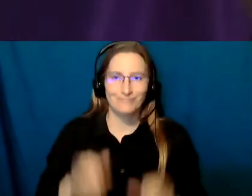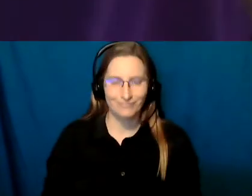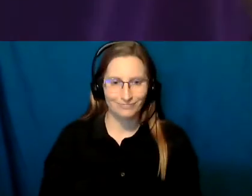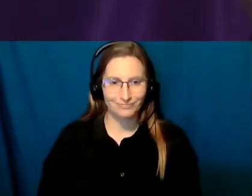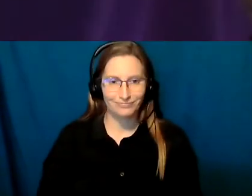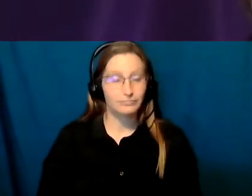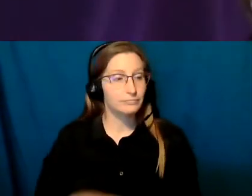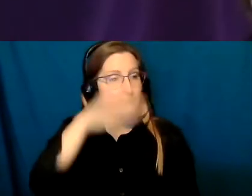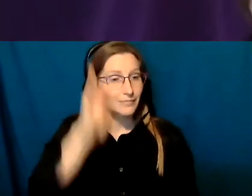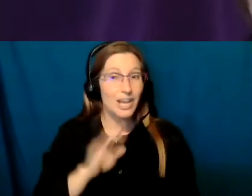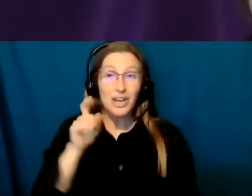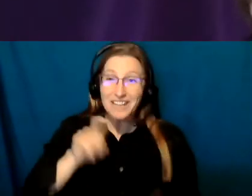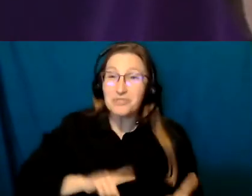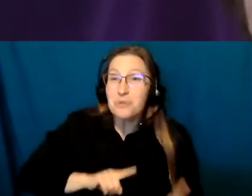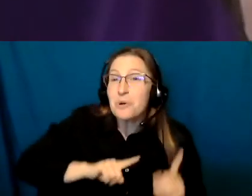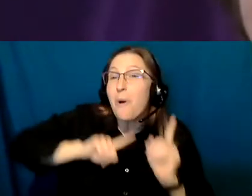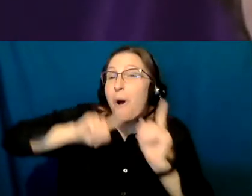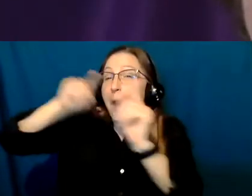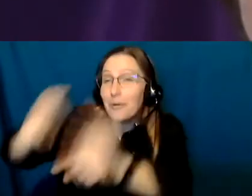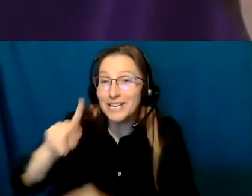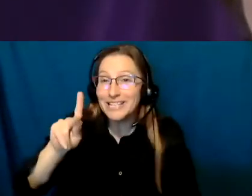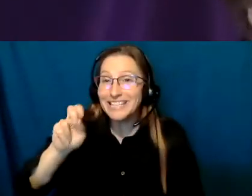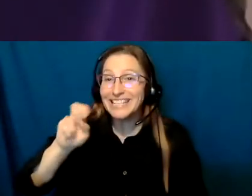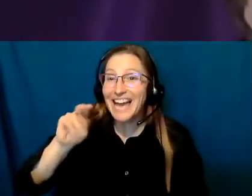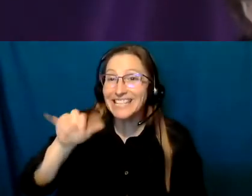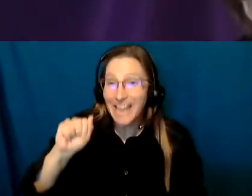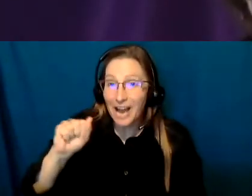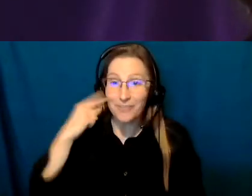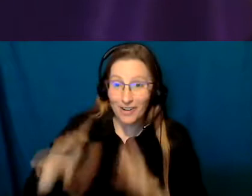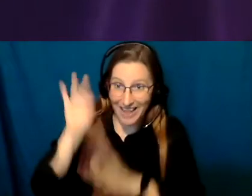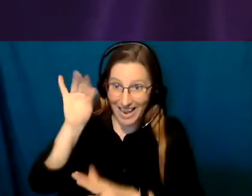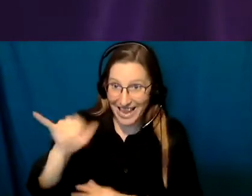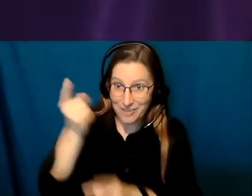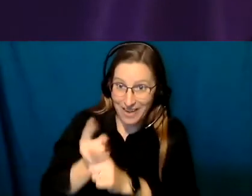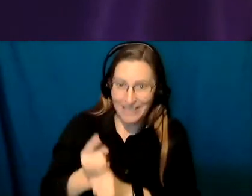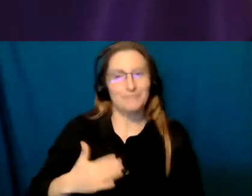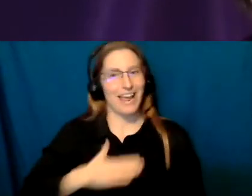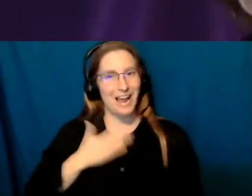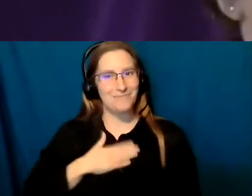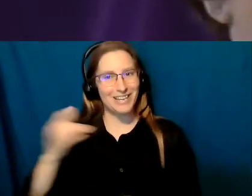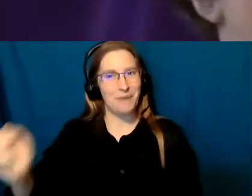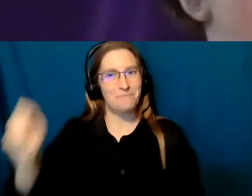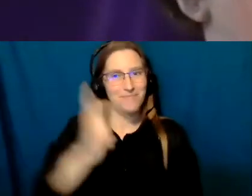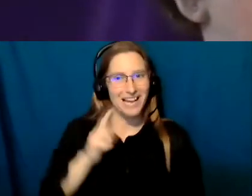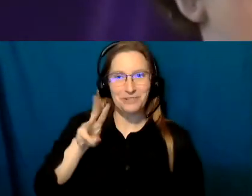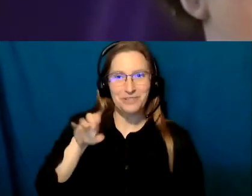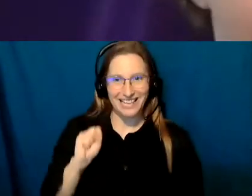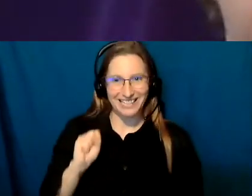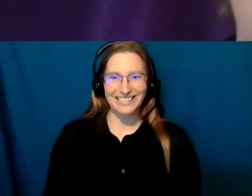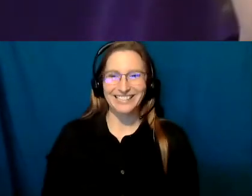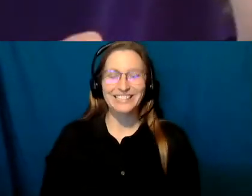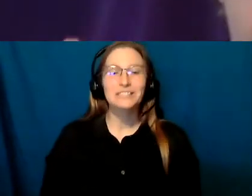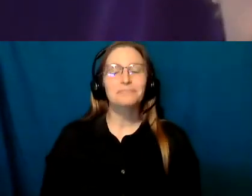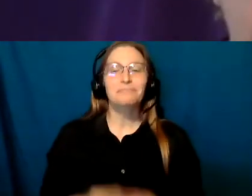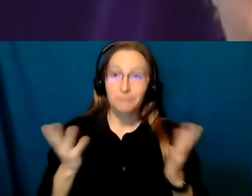And you had to go all the way to Kenya to find them. I'm glad you came back to Wisconsin.